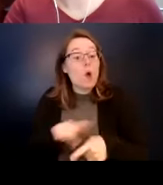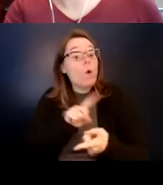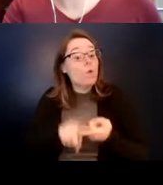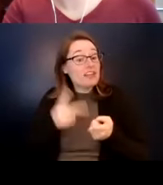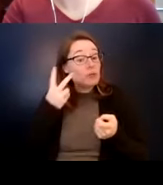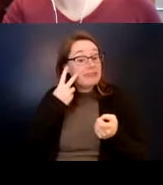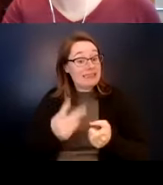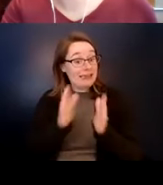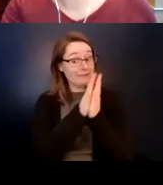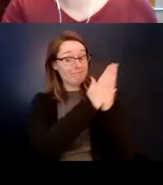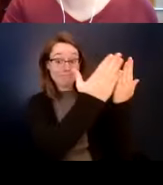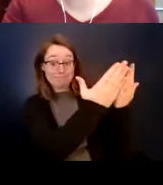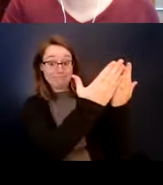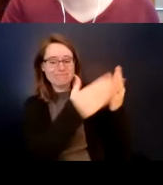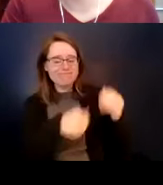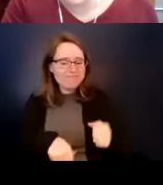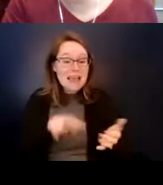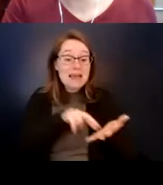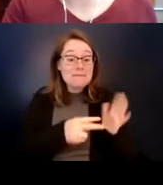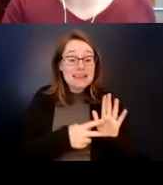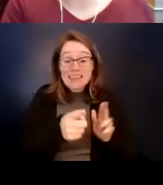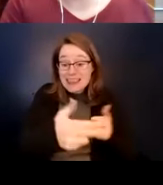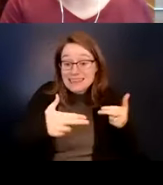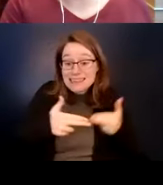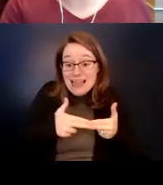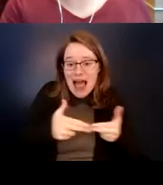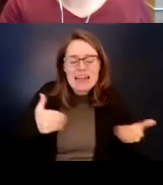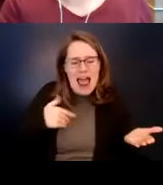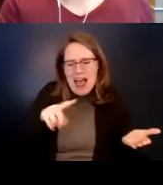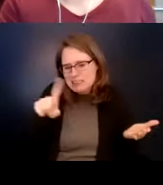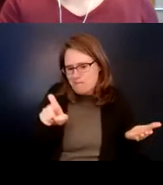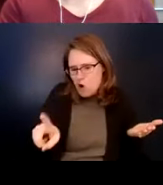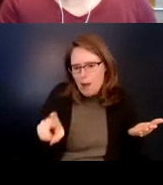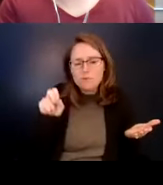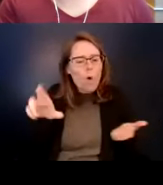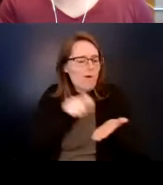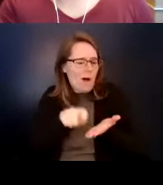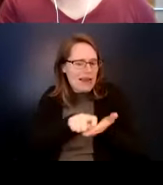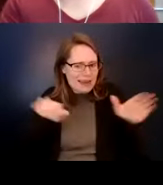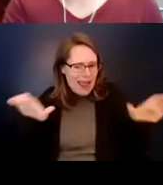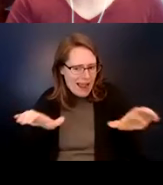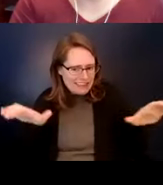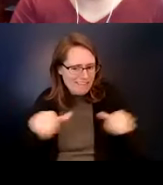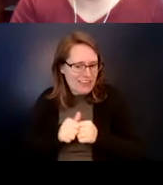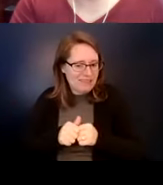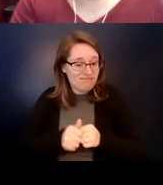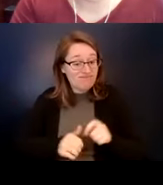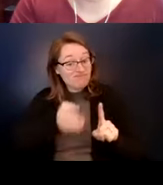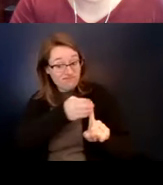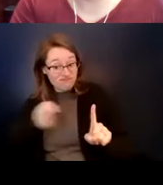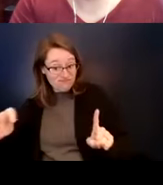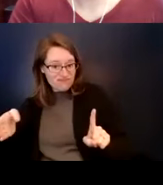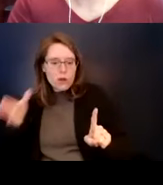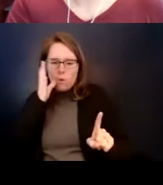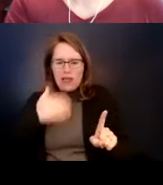means that this slide includes a prompt or a writing activity. The rest of our prompts are going to have 10 minutes of